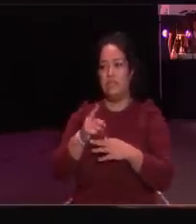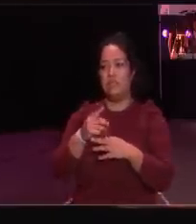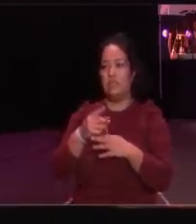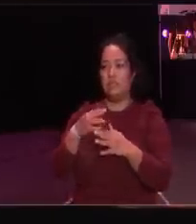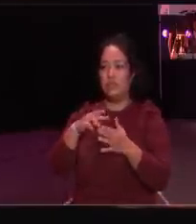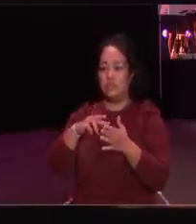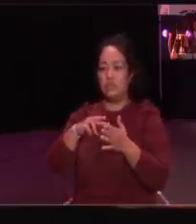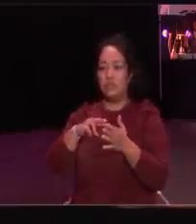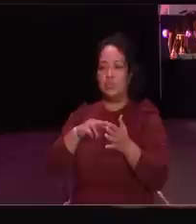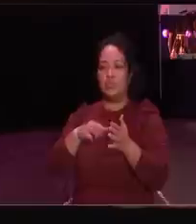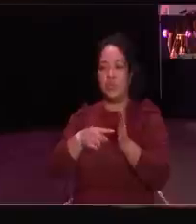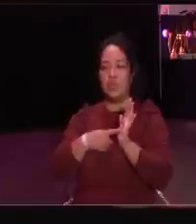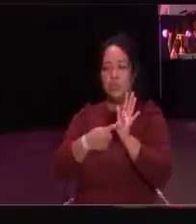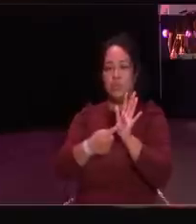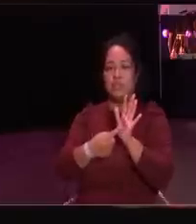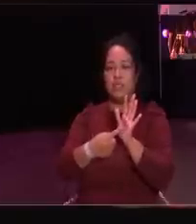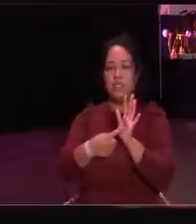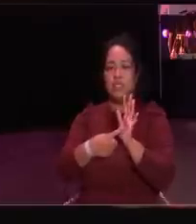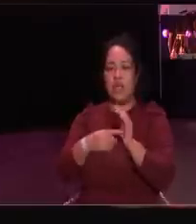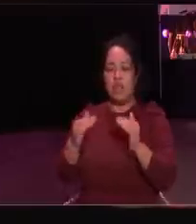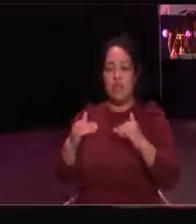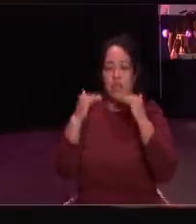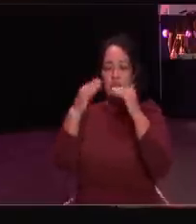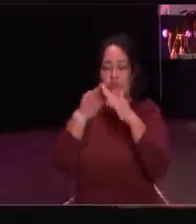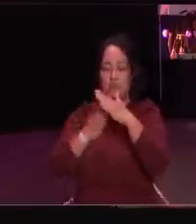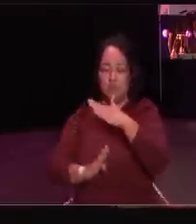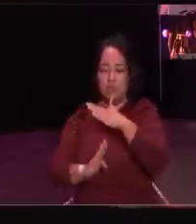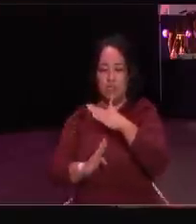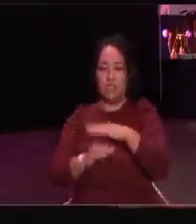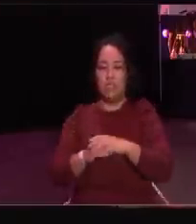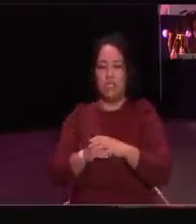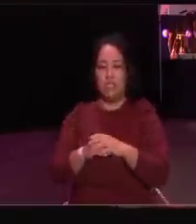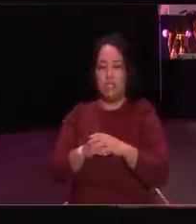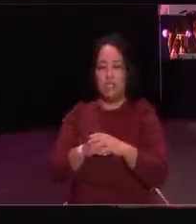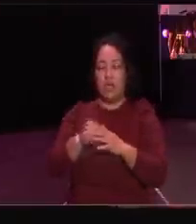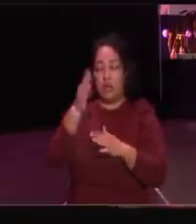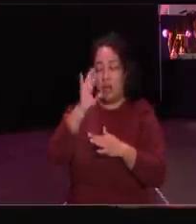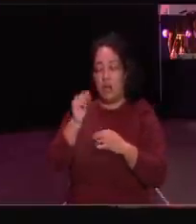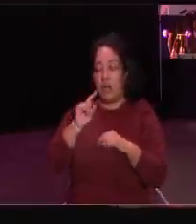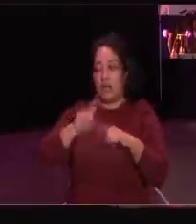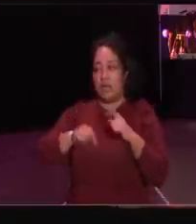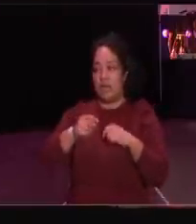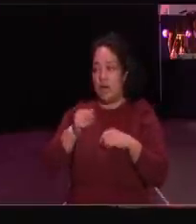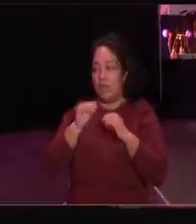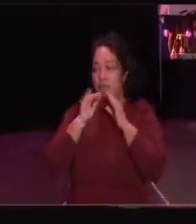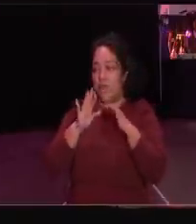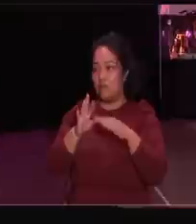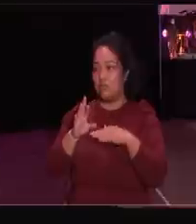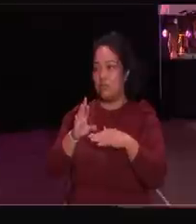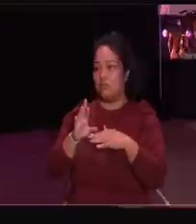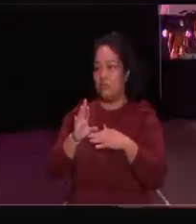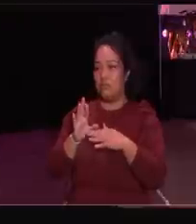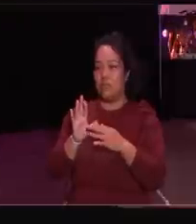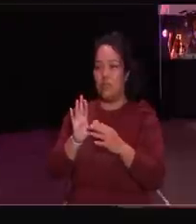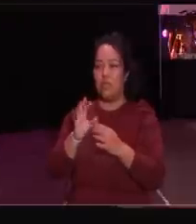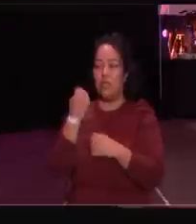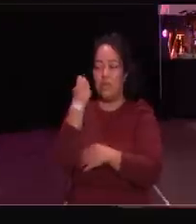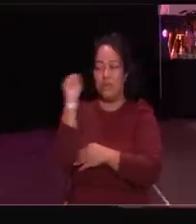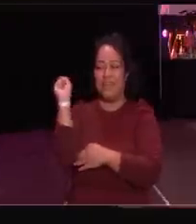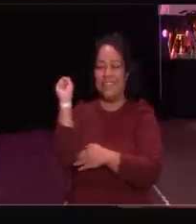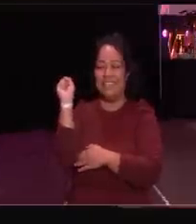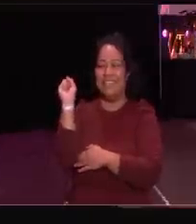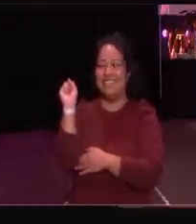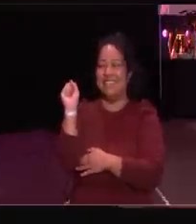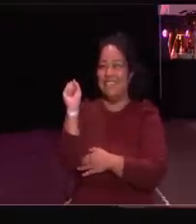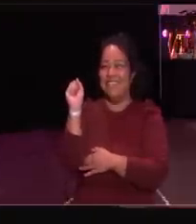of subjection. Dios no puede bendecir a los rebeldes. God cannot bless the rebellious. Dios no puede bendecir a los que buscan la división